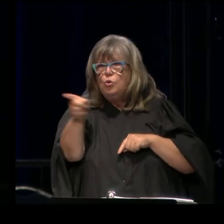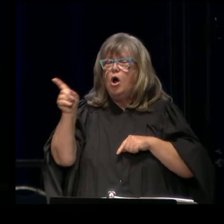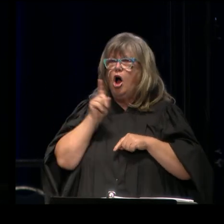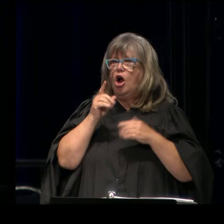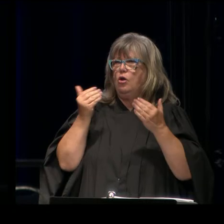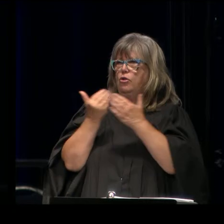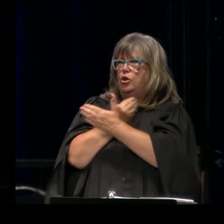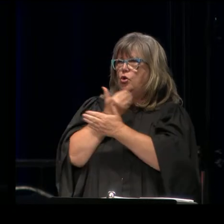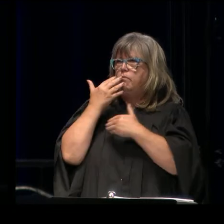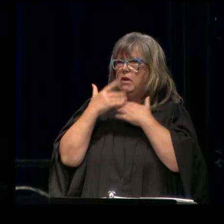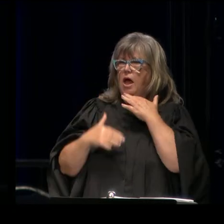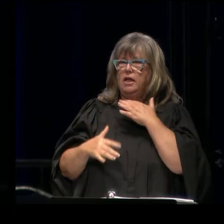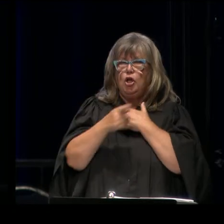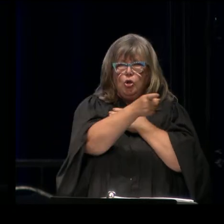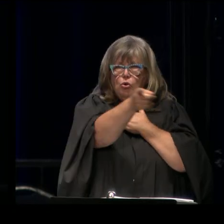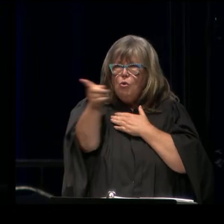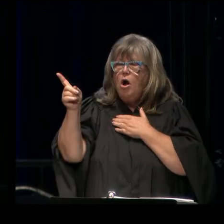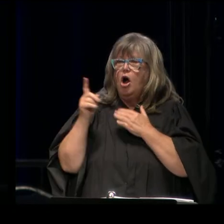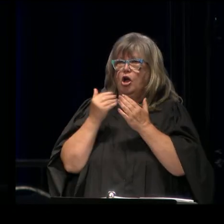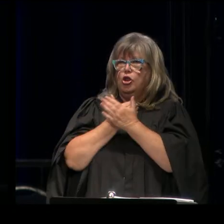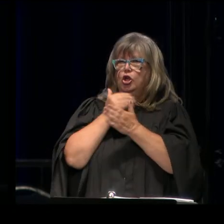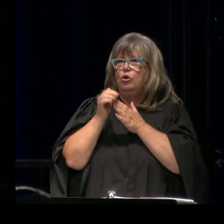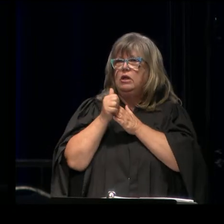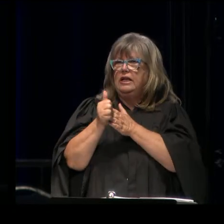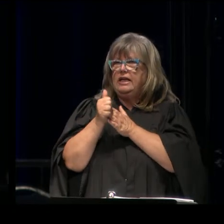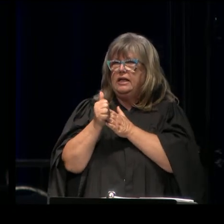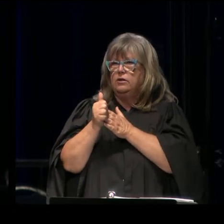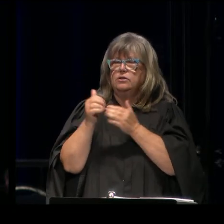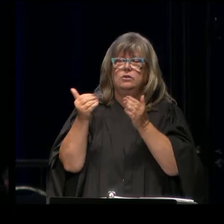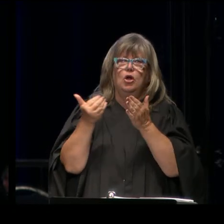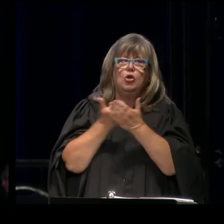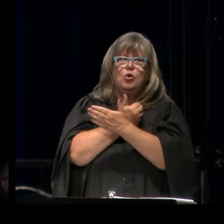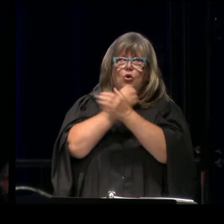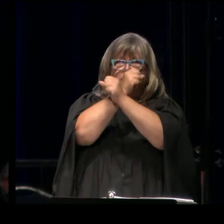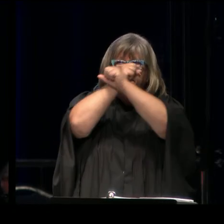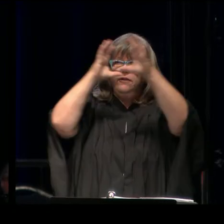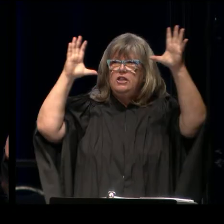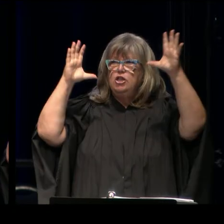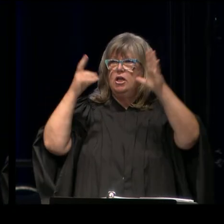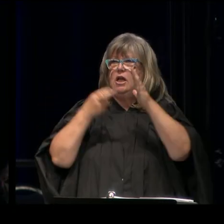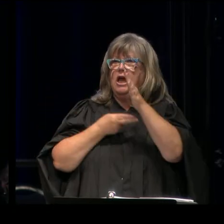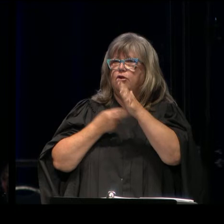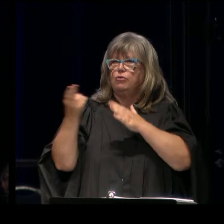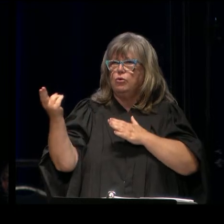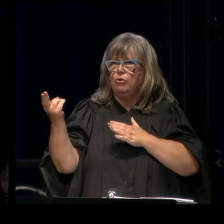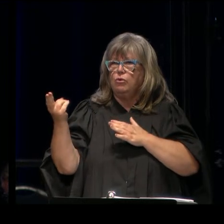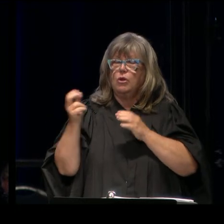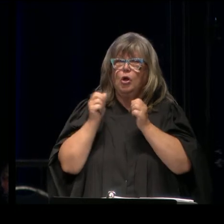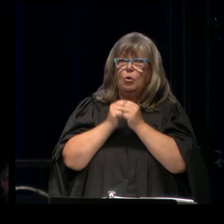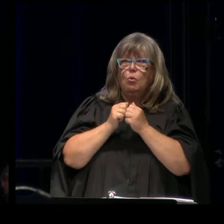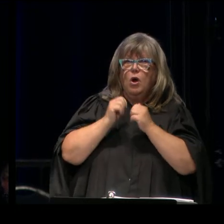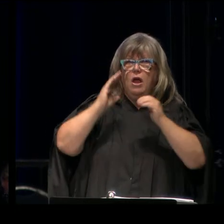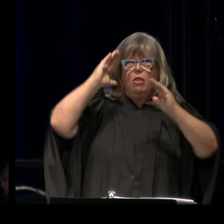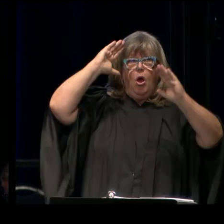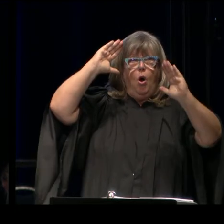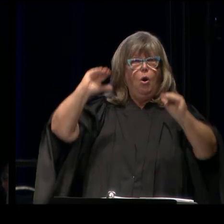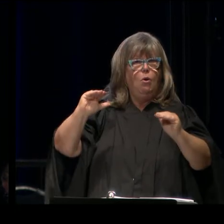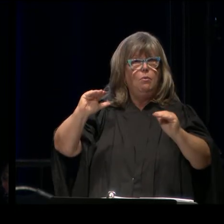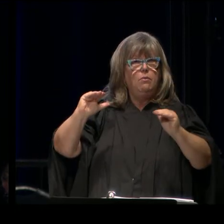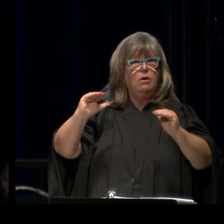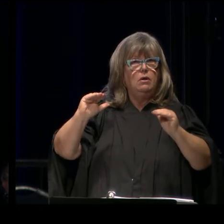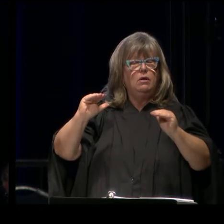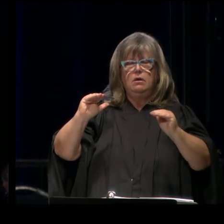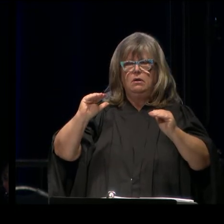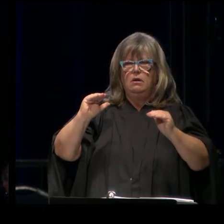new leaders with the new vision and the truth. With hope, there are unlimited possibilities